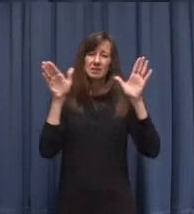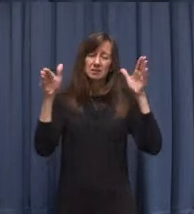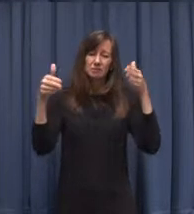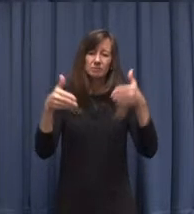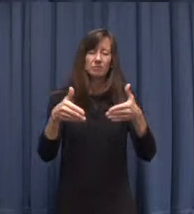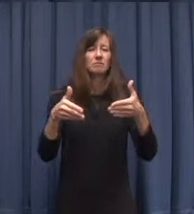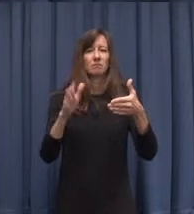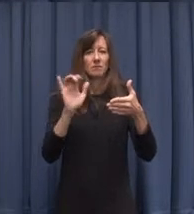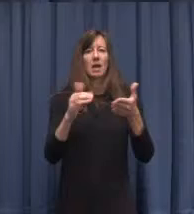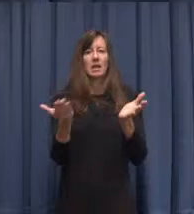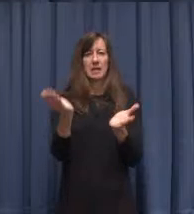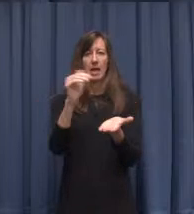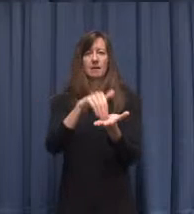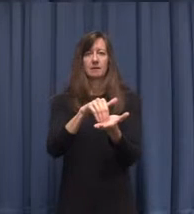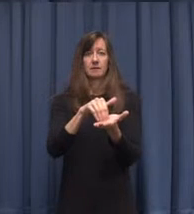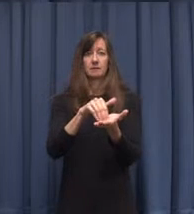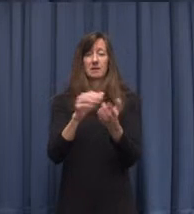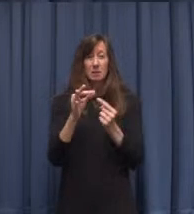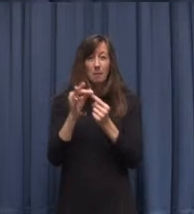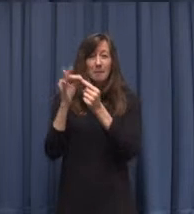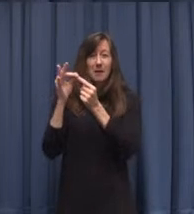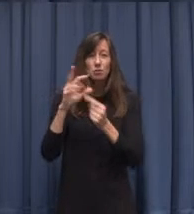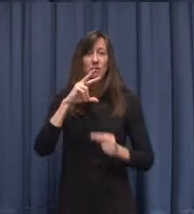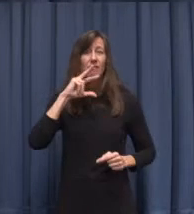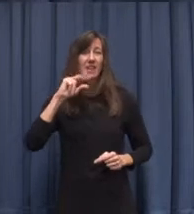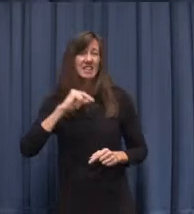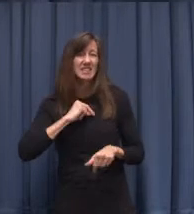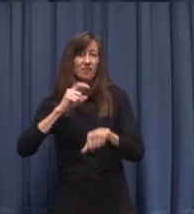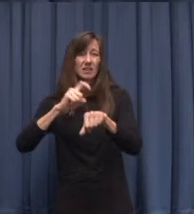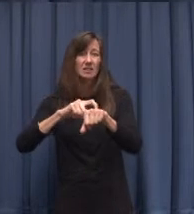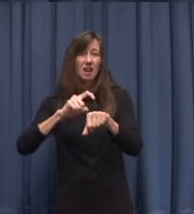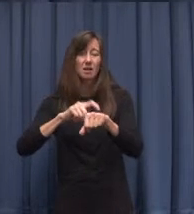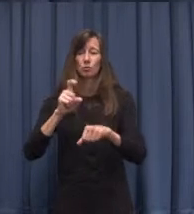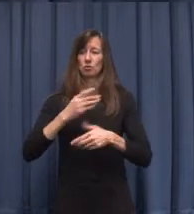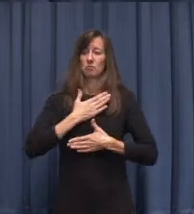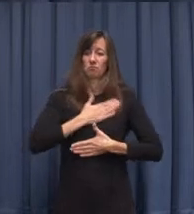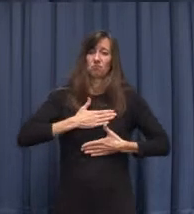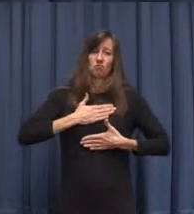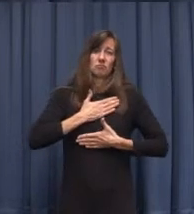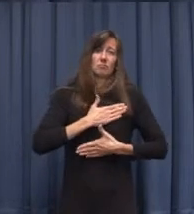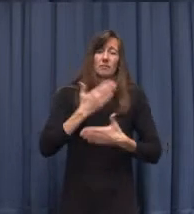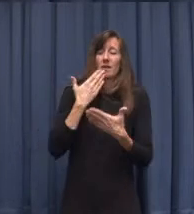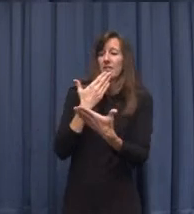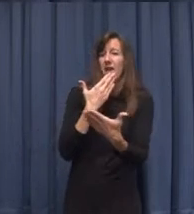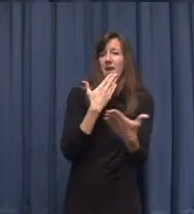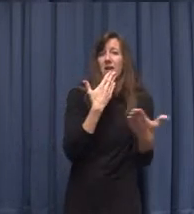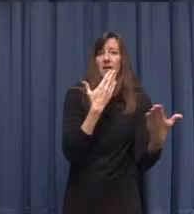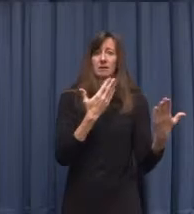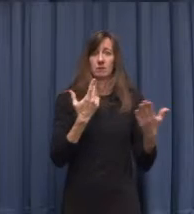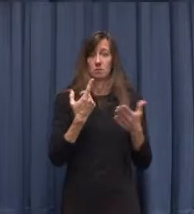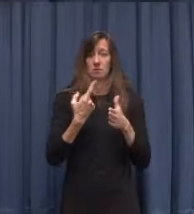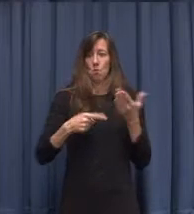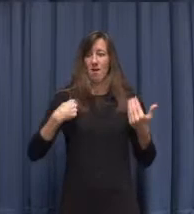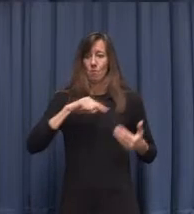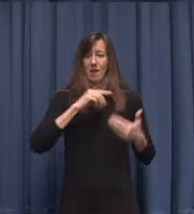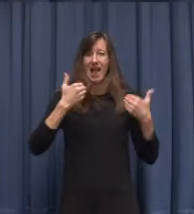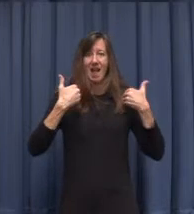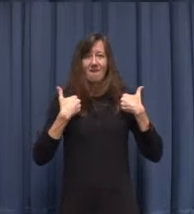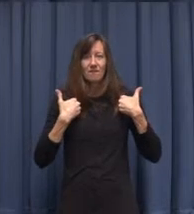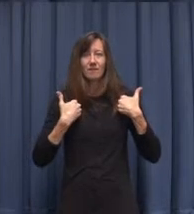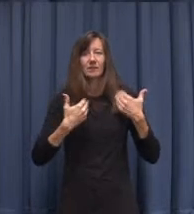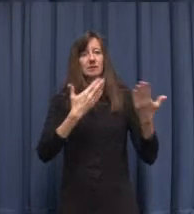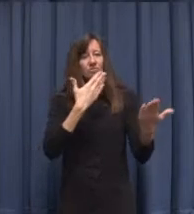the holidays, a period where we should be thankful and appreciative of each other and what we have here. If we can rally that